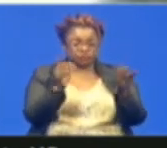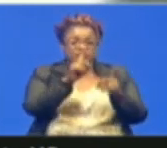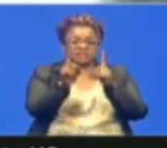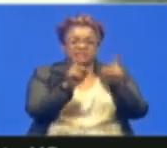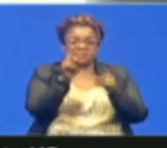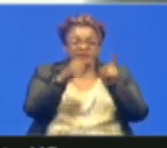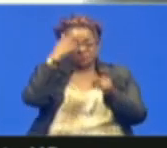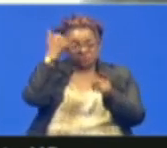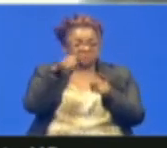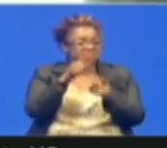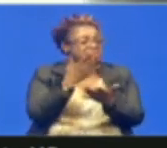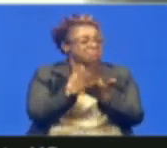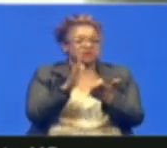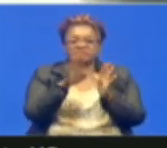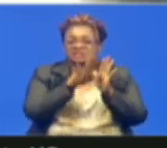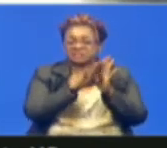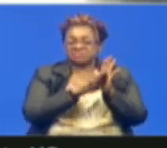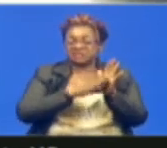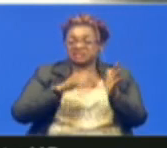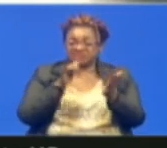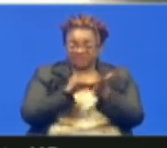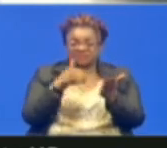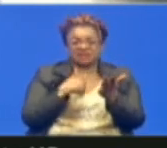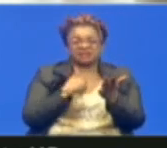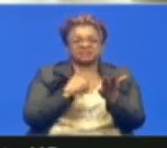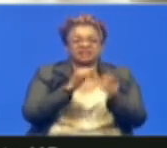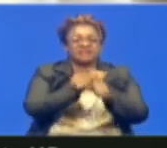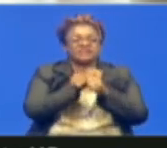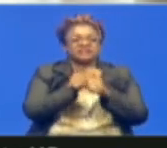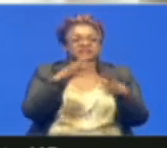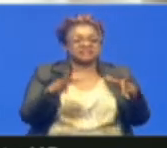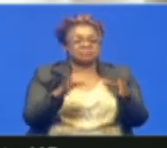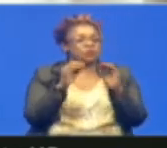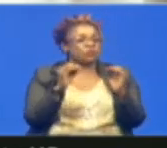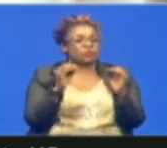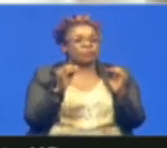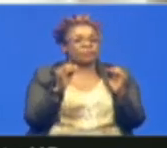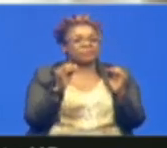give is not part of the statement supplied to the defense team by the prosecution.